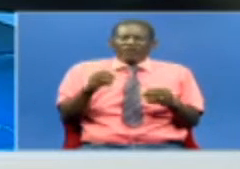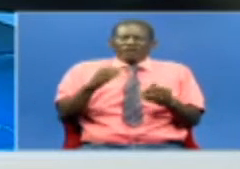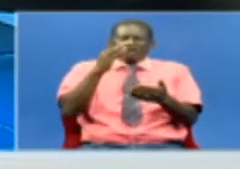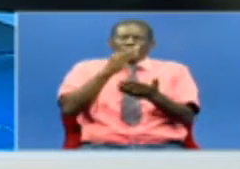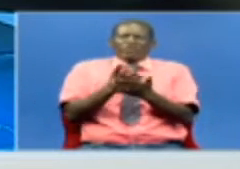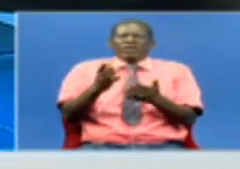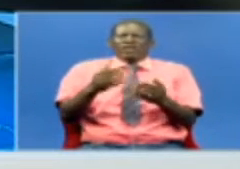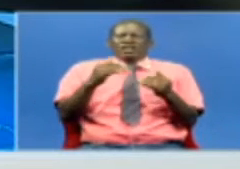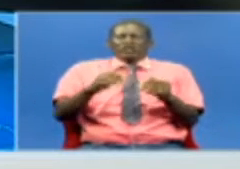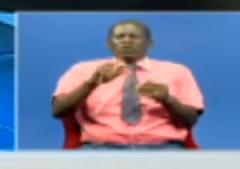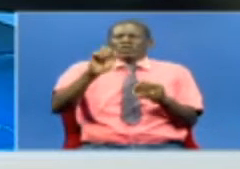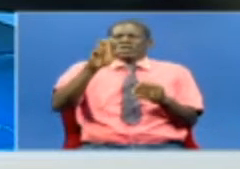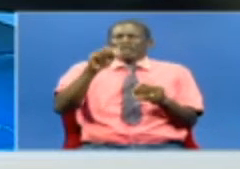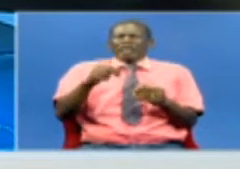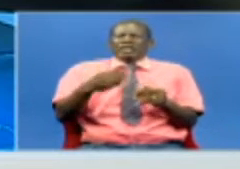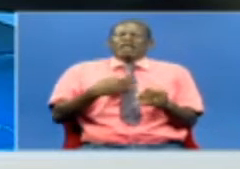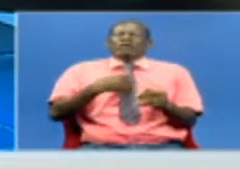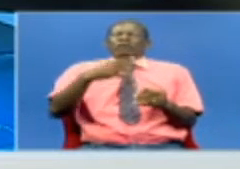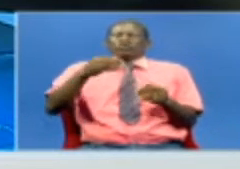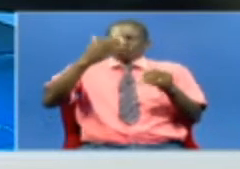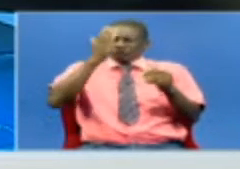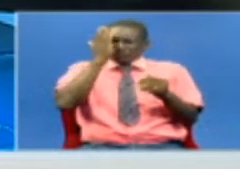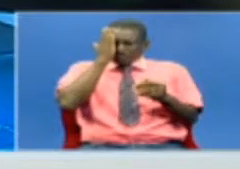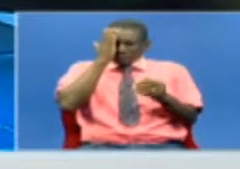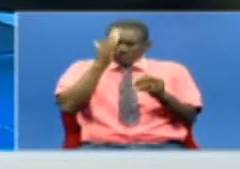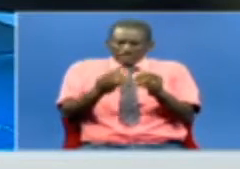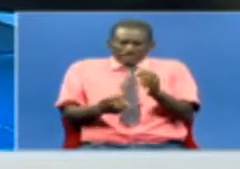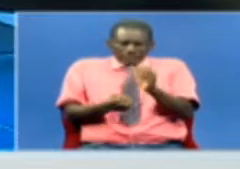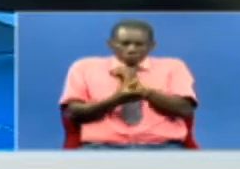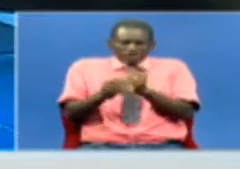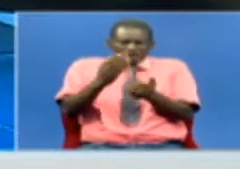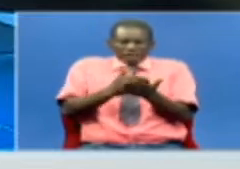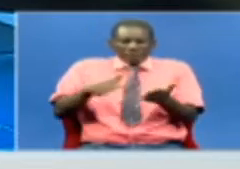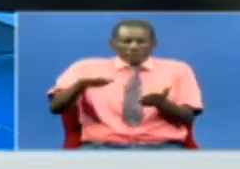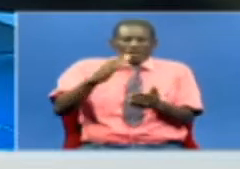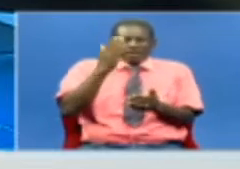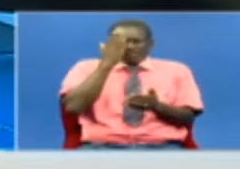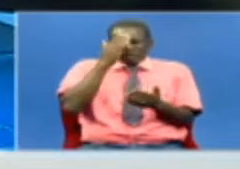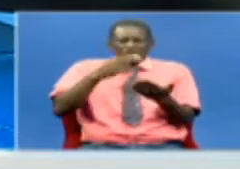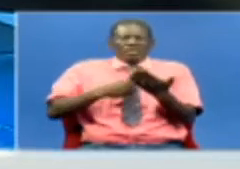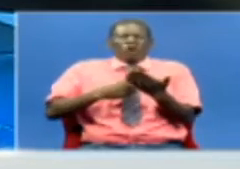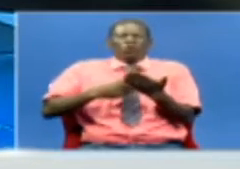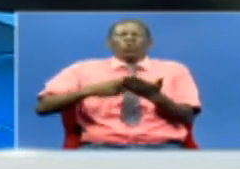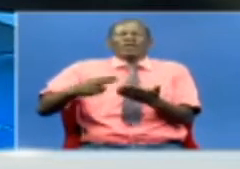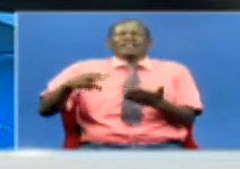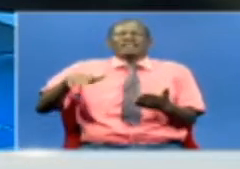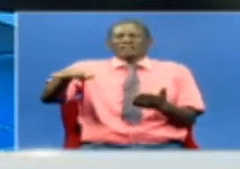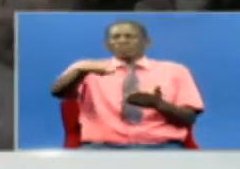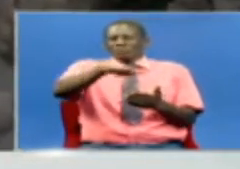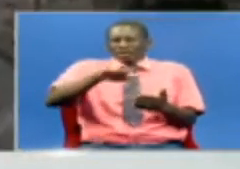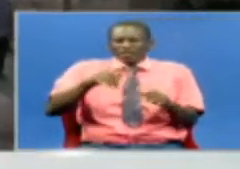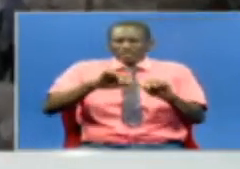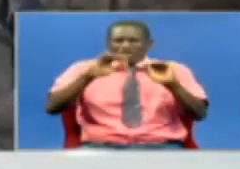now takes us through the journey of the places in Israel considered the holiest in the world.